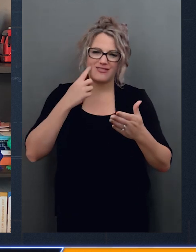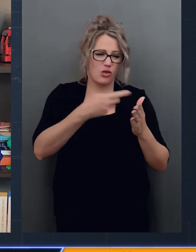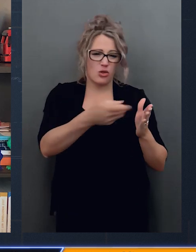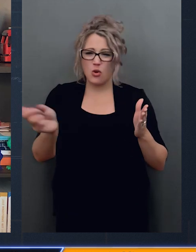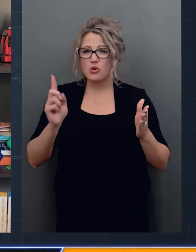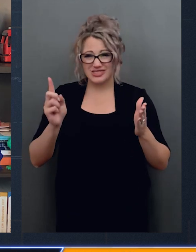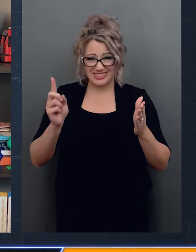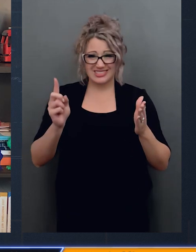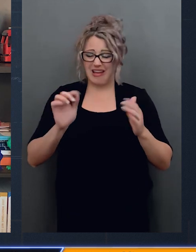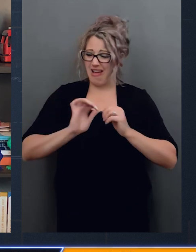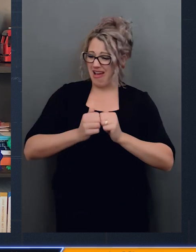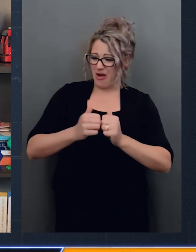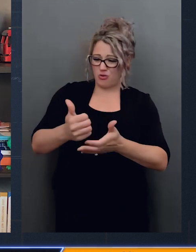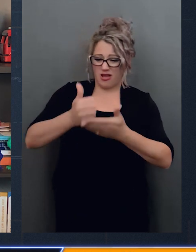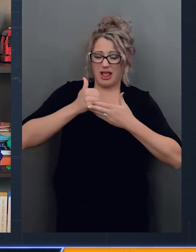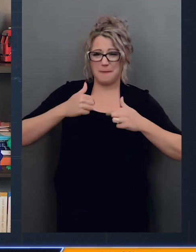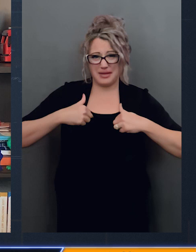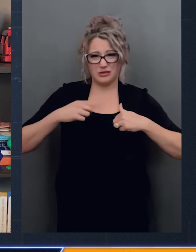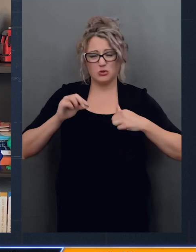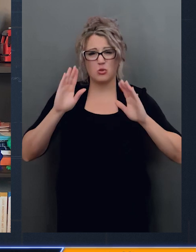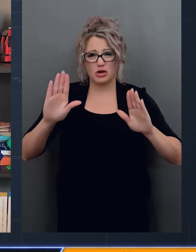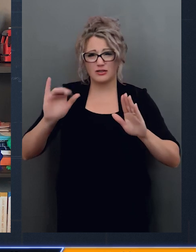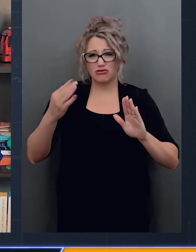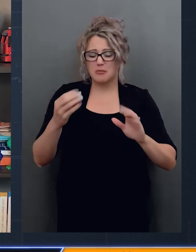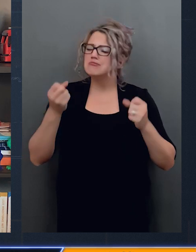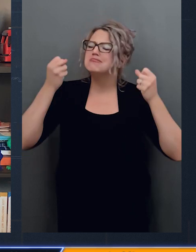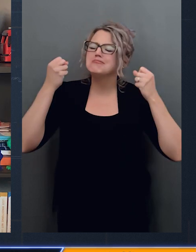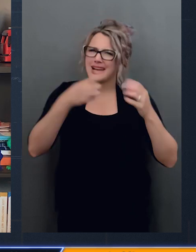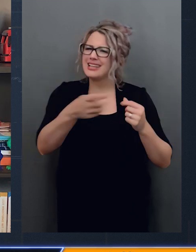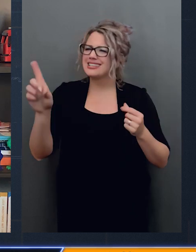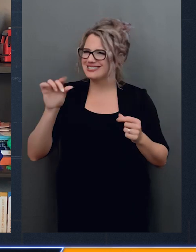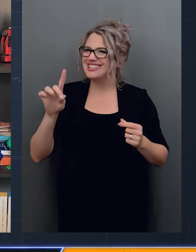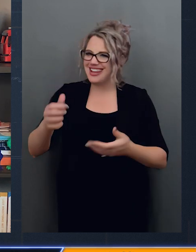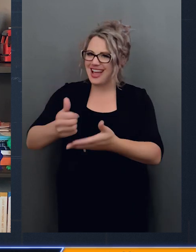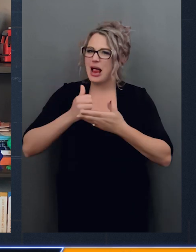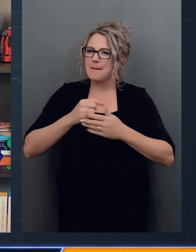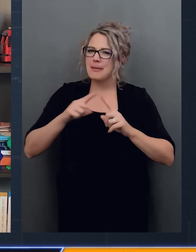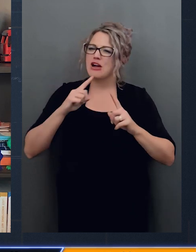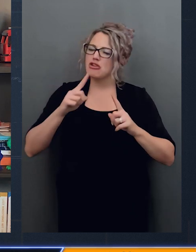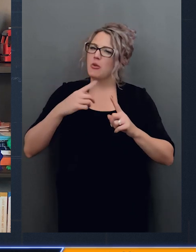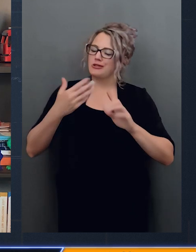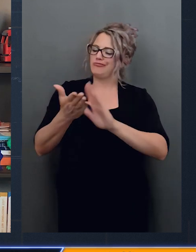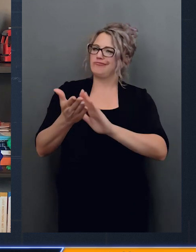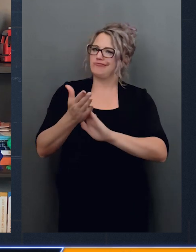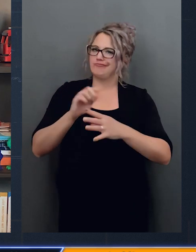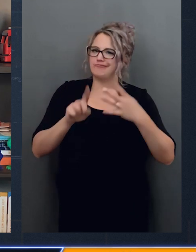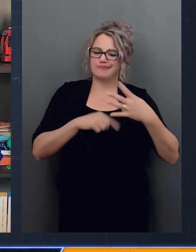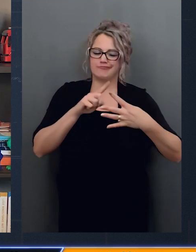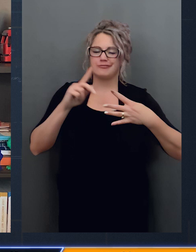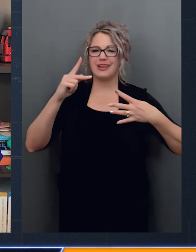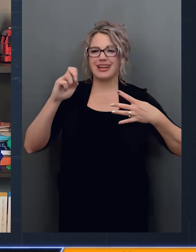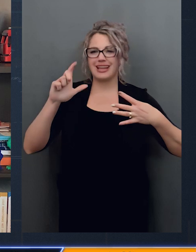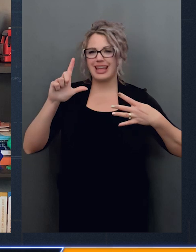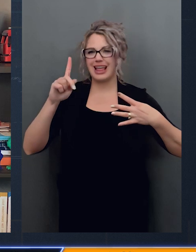not having a clue to maybe having a half a clue about how to do a good job of this. Lots of folks helped out, but I want to call particular attention to